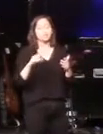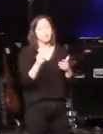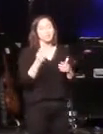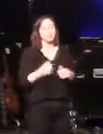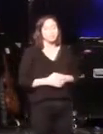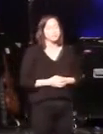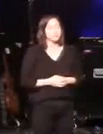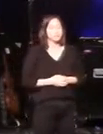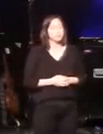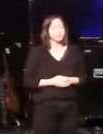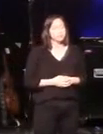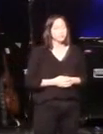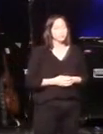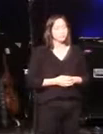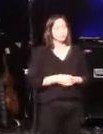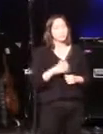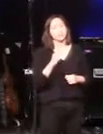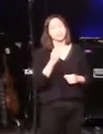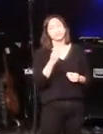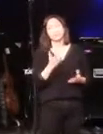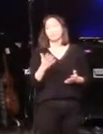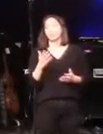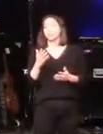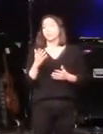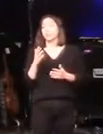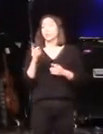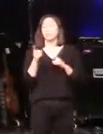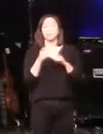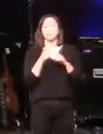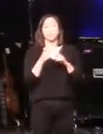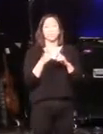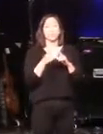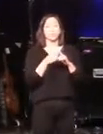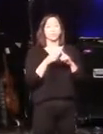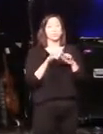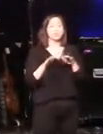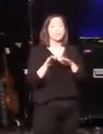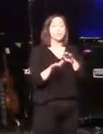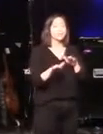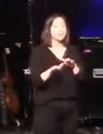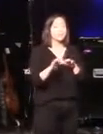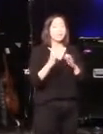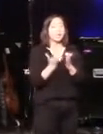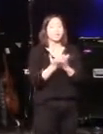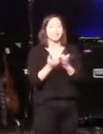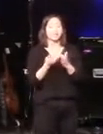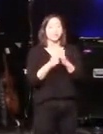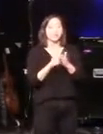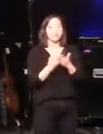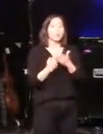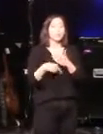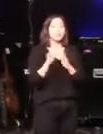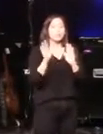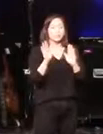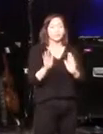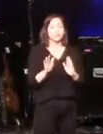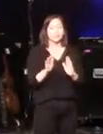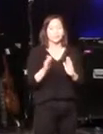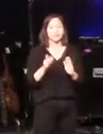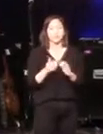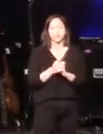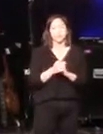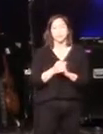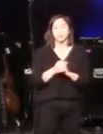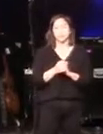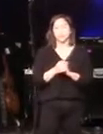this enough, but hey, Cedars First Steps class, it is next Sunday. We have a couple people signed up, but there are many new